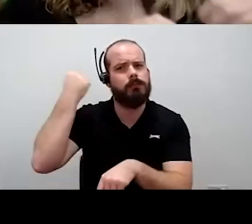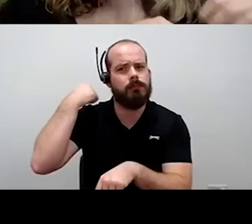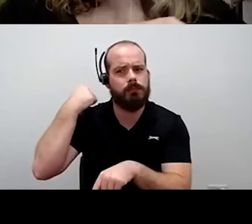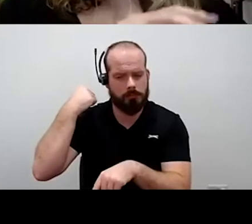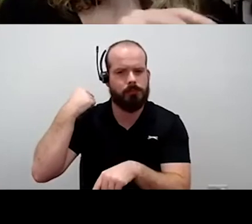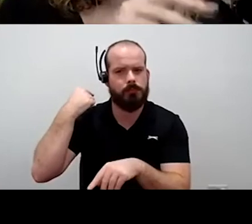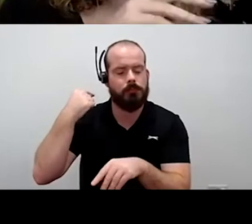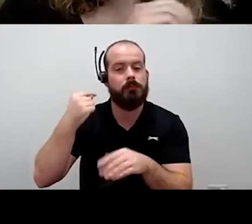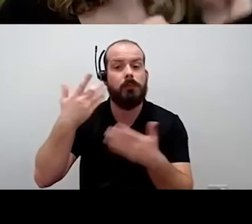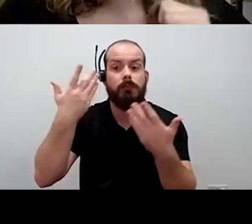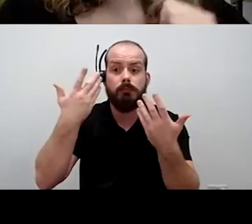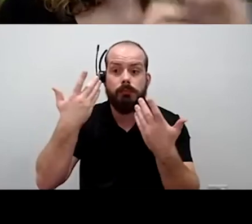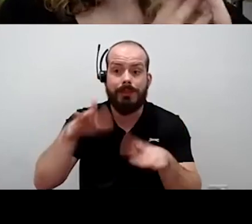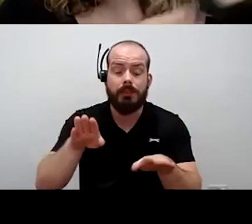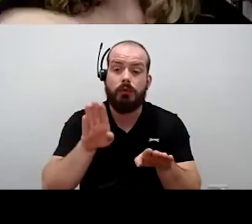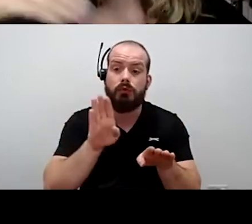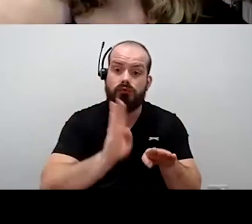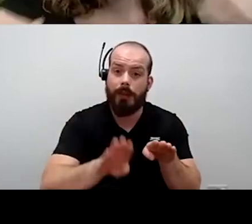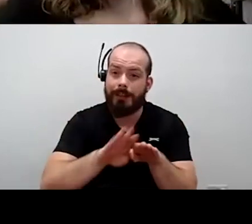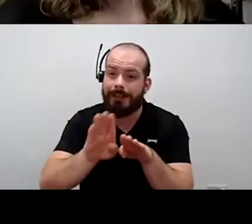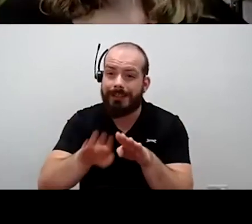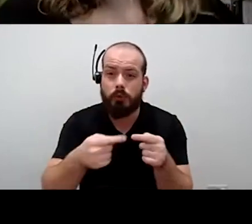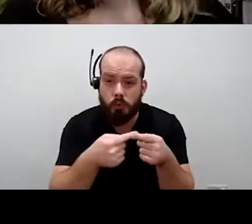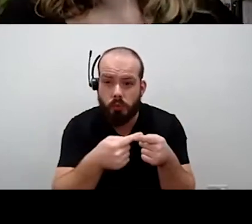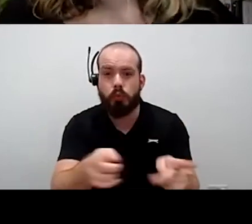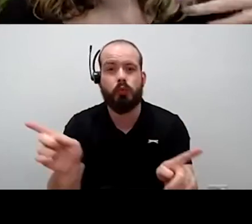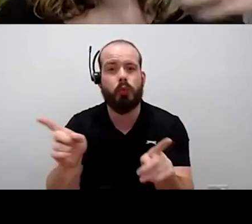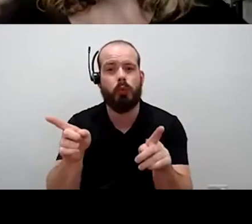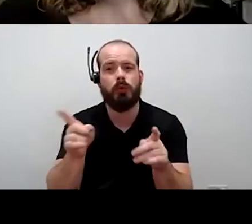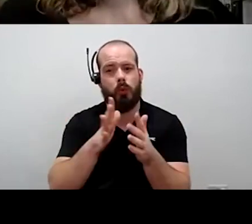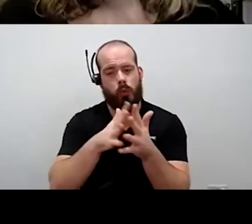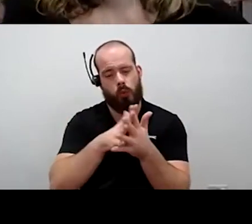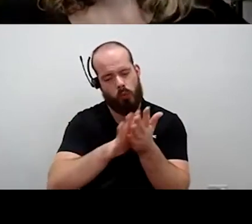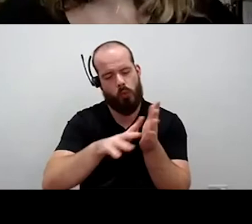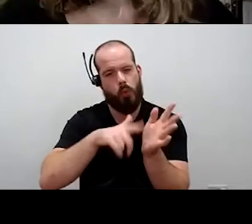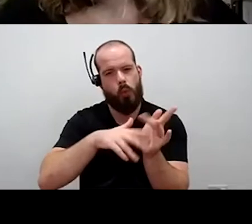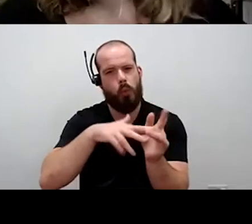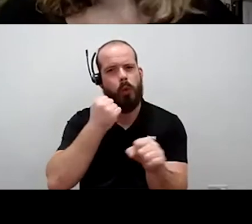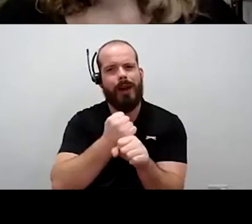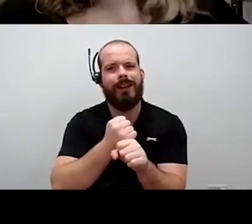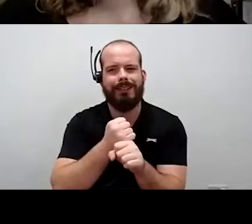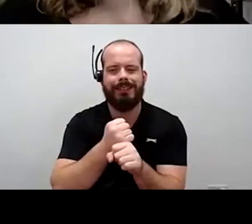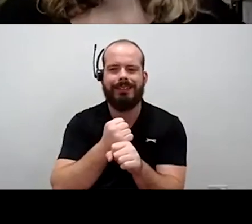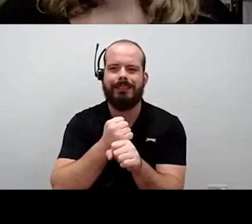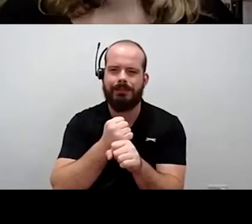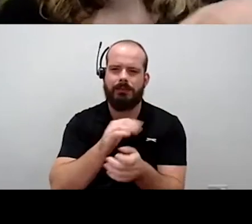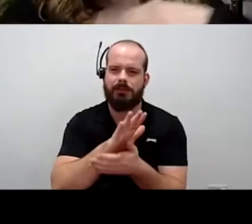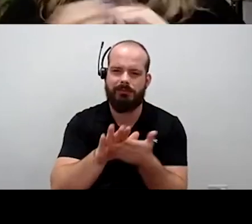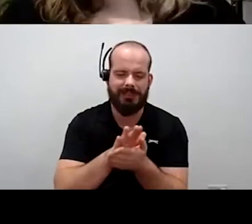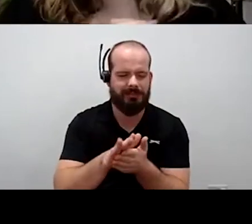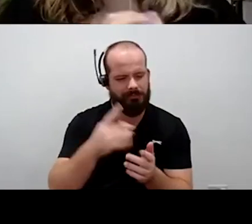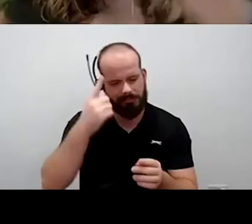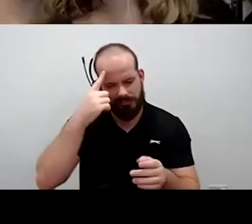was done by the whaling industry. So people would be working in the whaling industry, would learn about things to do with ships,